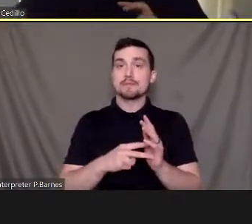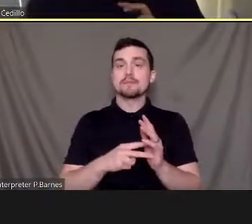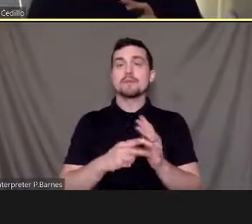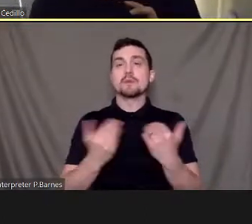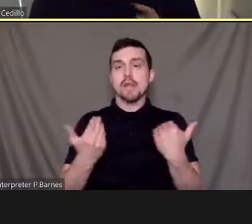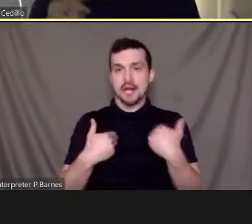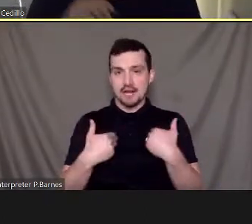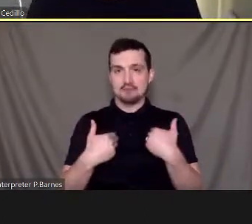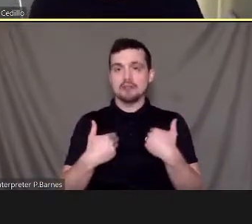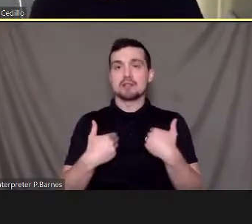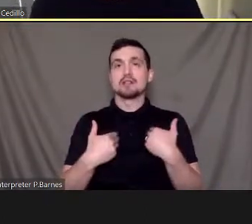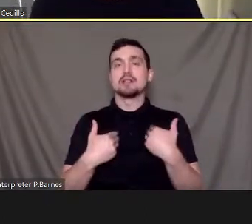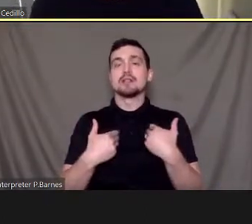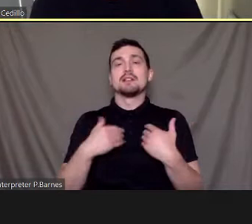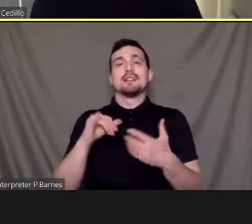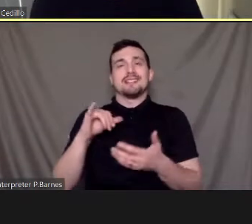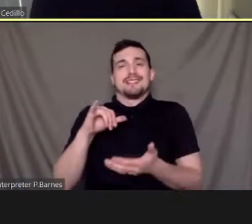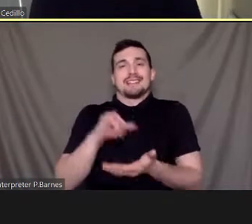assignment inside out,